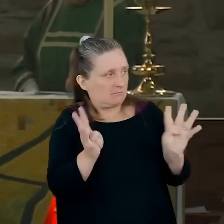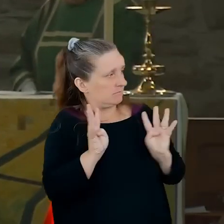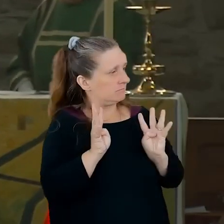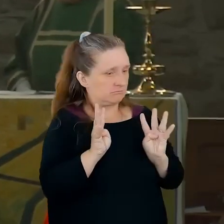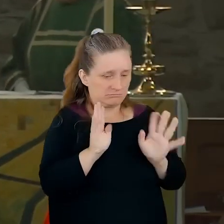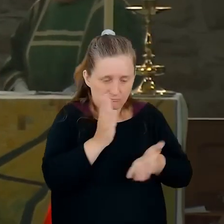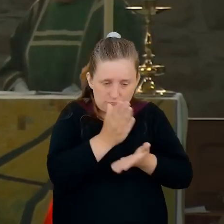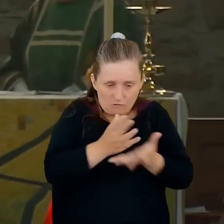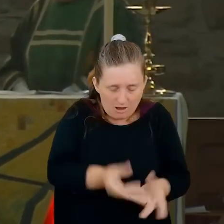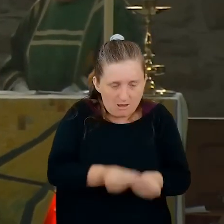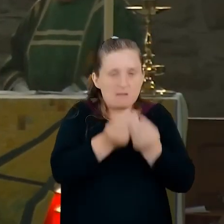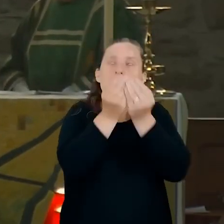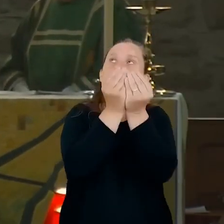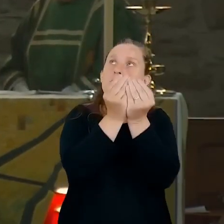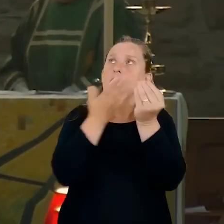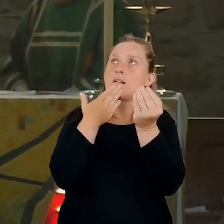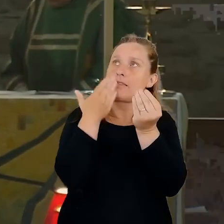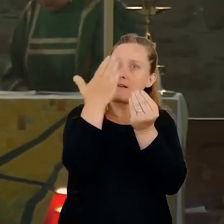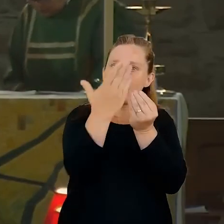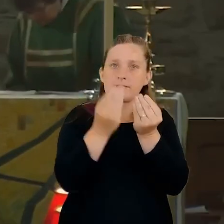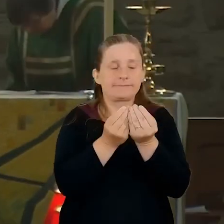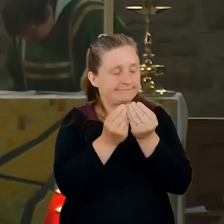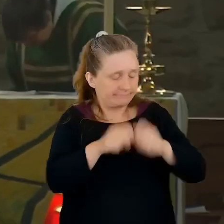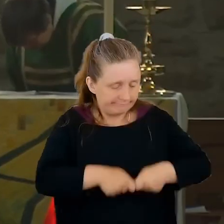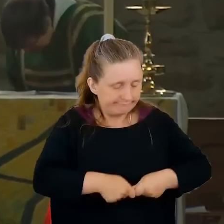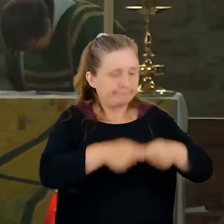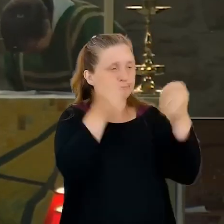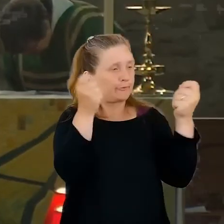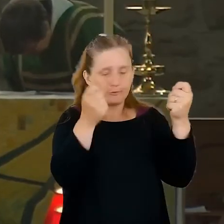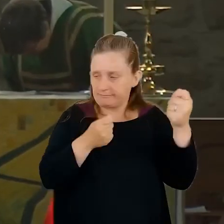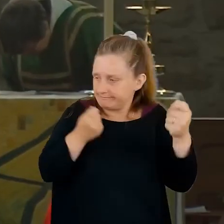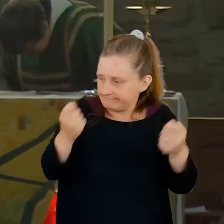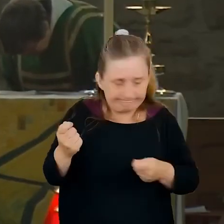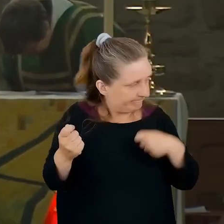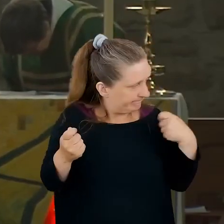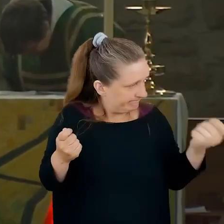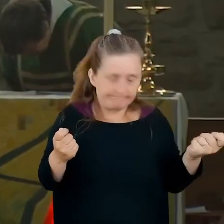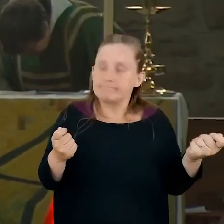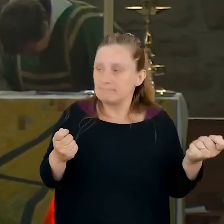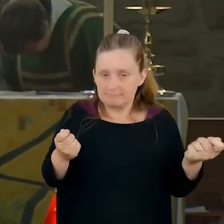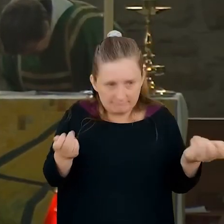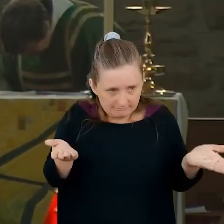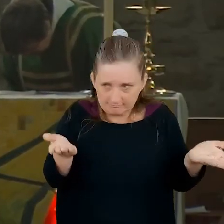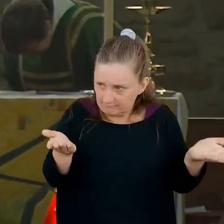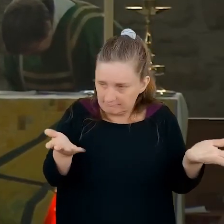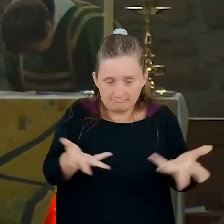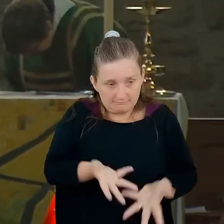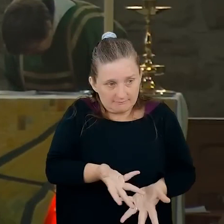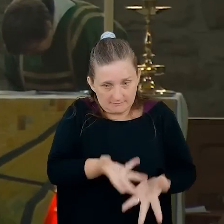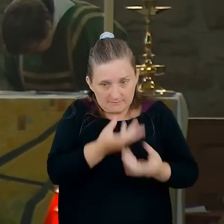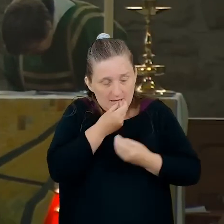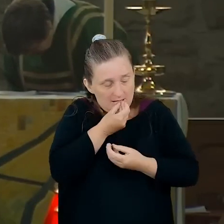gave you thanks. He broke it and gave it to them, saying, "Take,